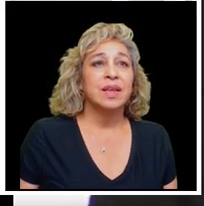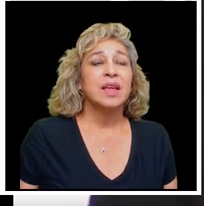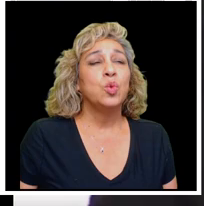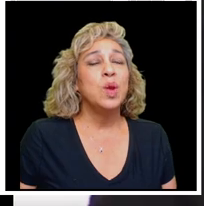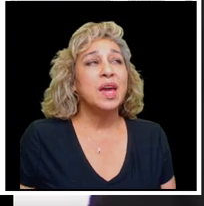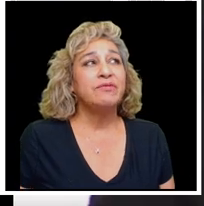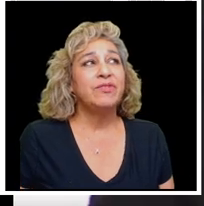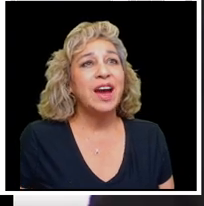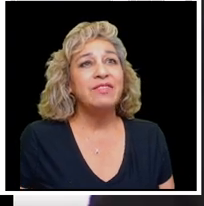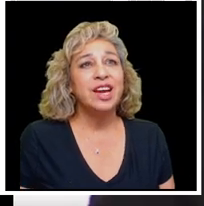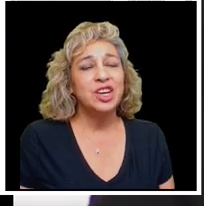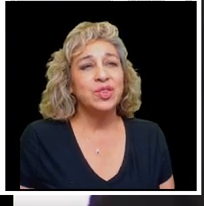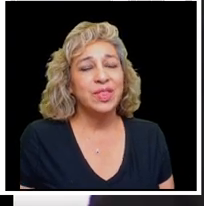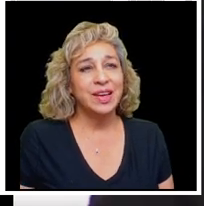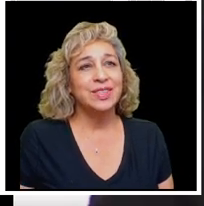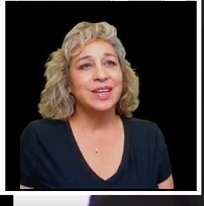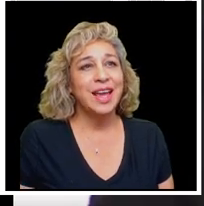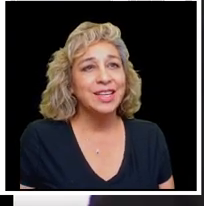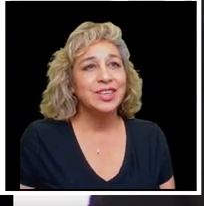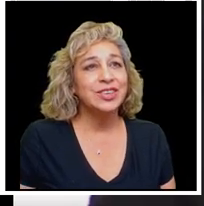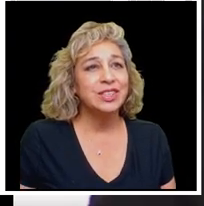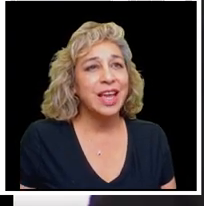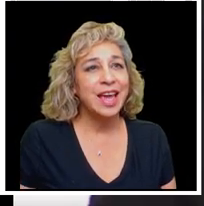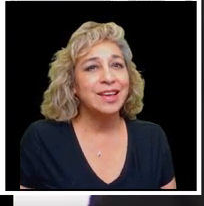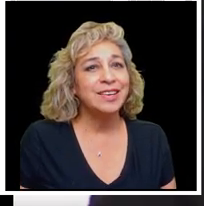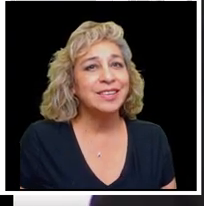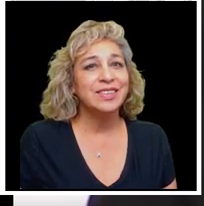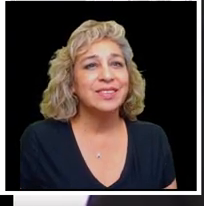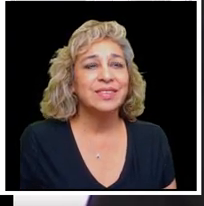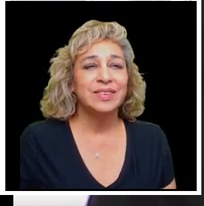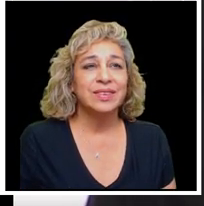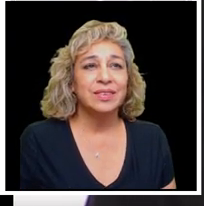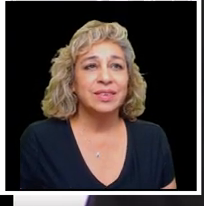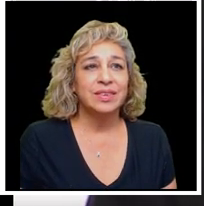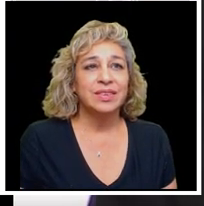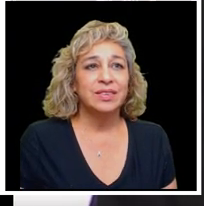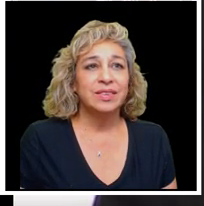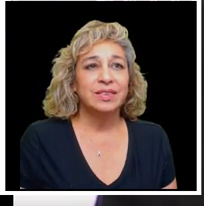we have 500,000 hectares and